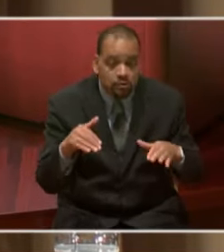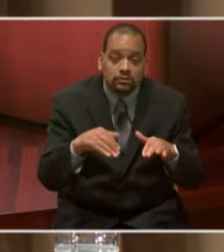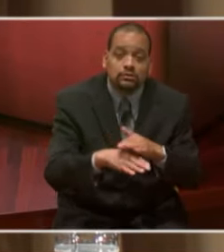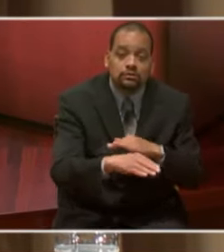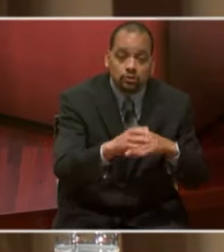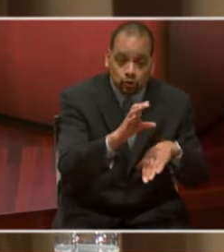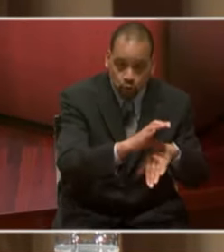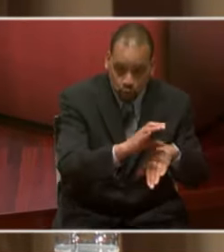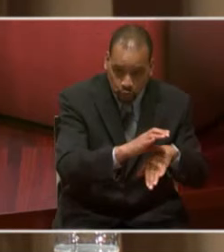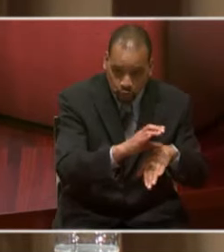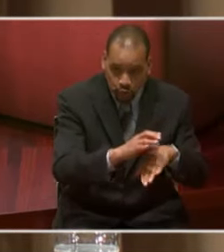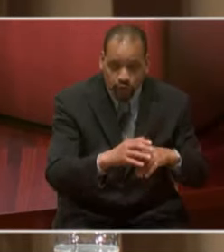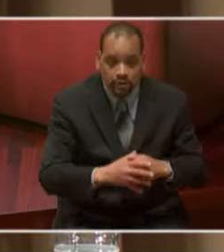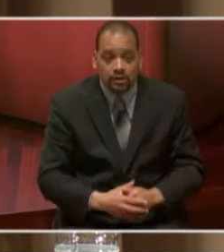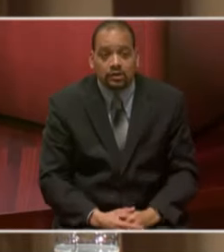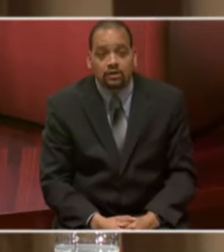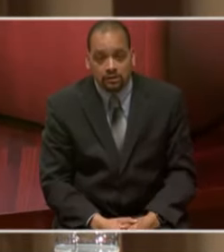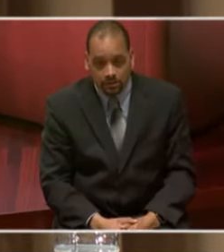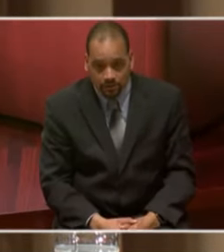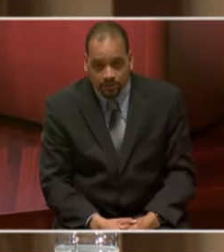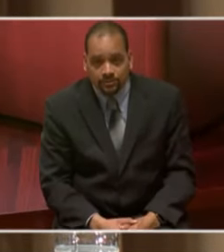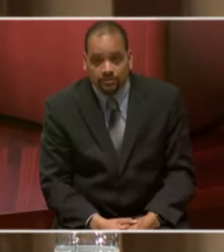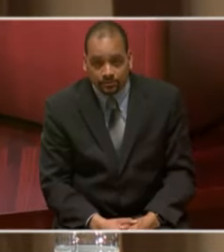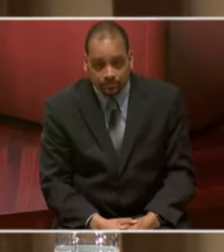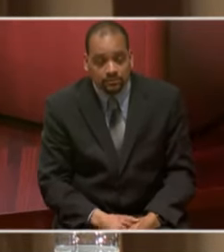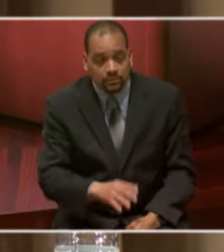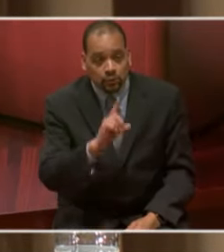off of trees.